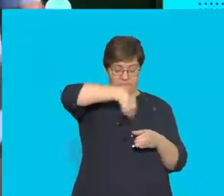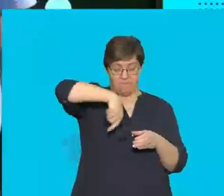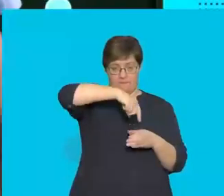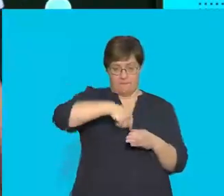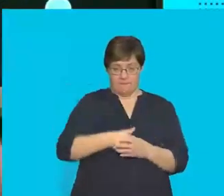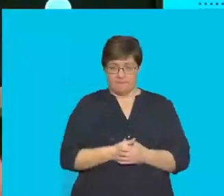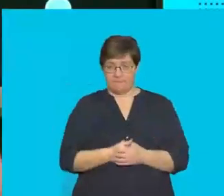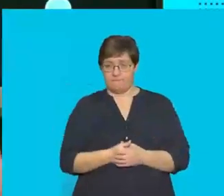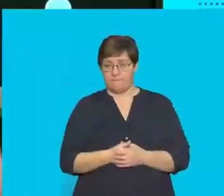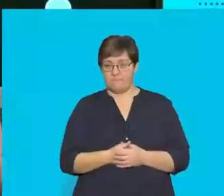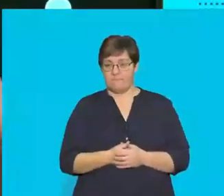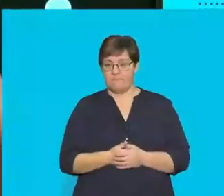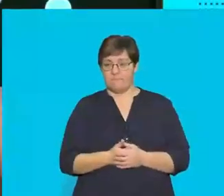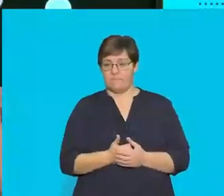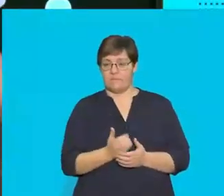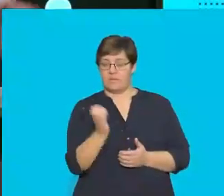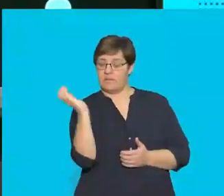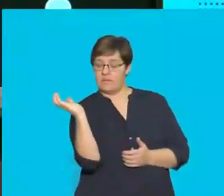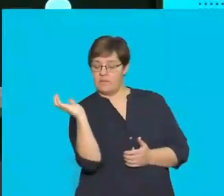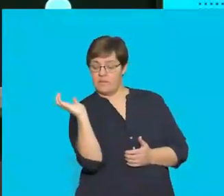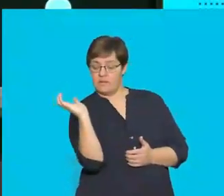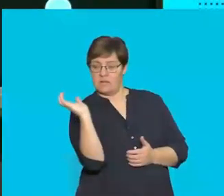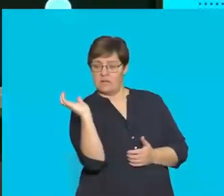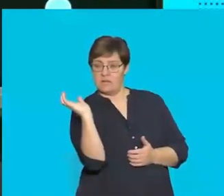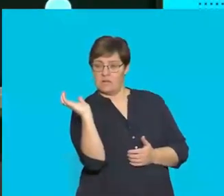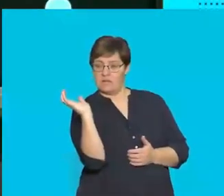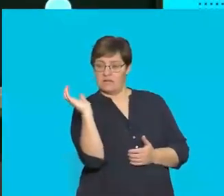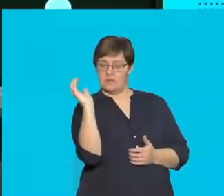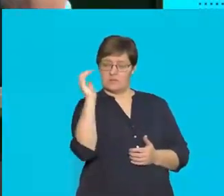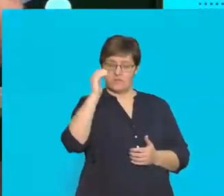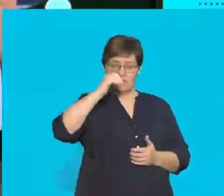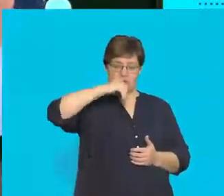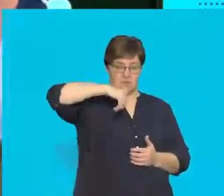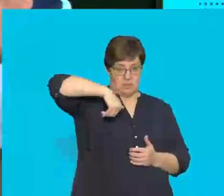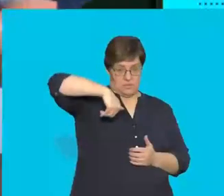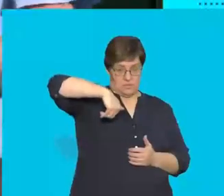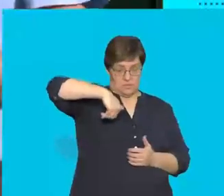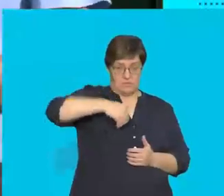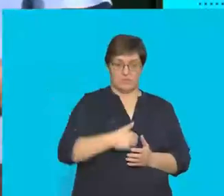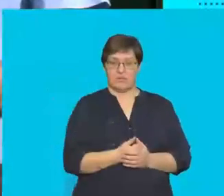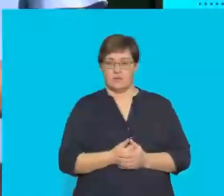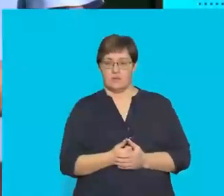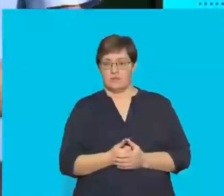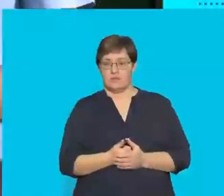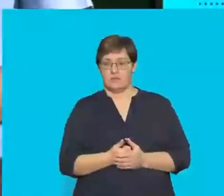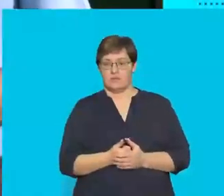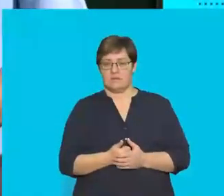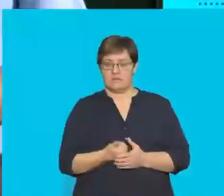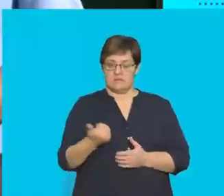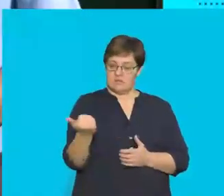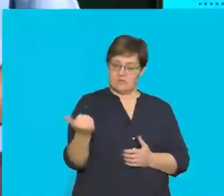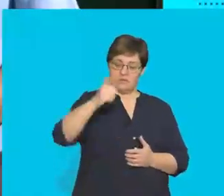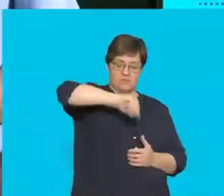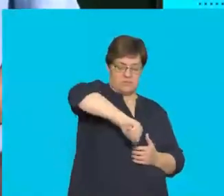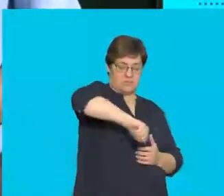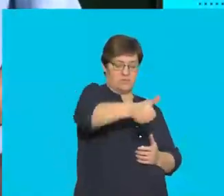the current is coming out, you can see it's going in a circular pattern like that, and I can do it in any direction,